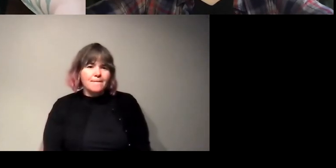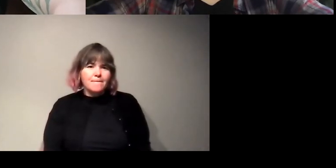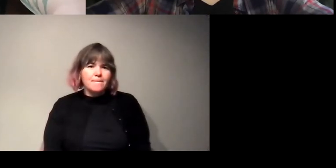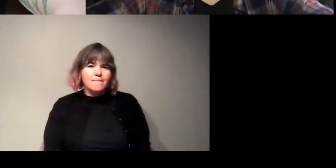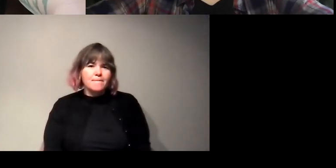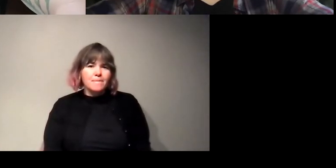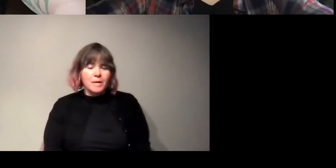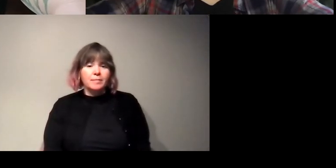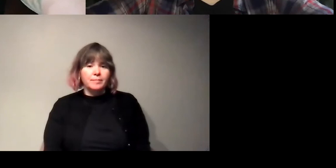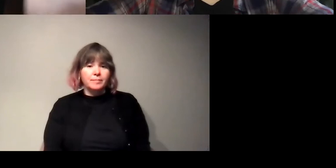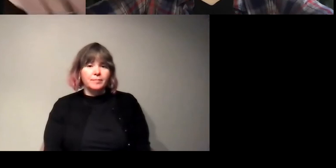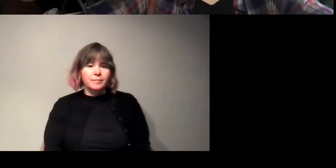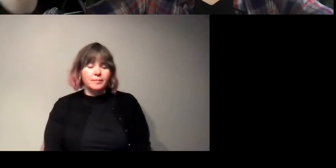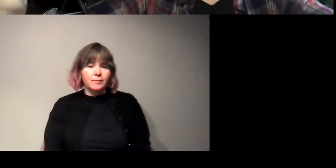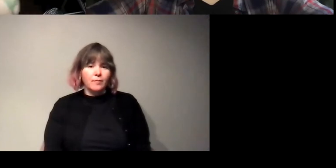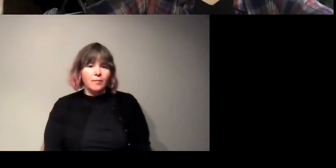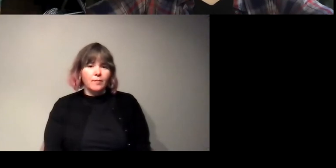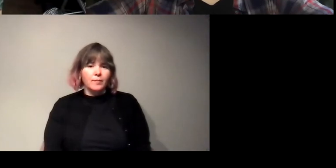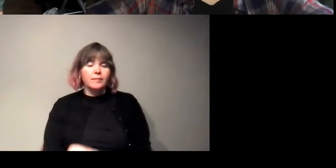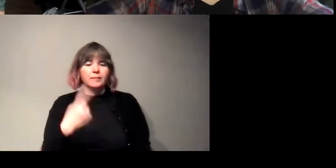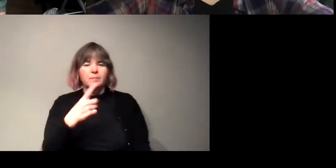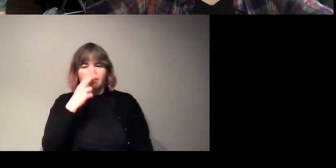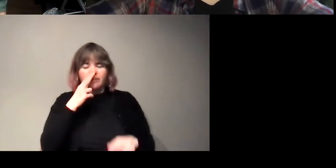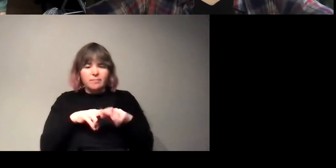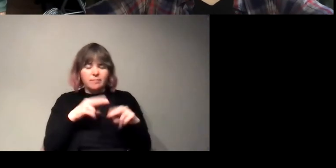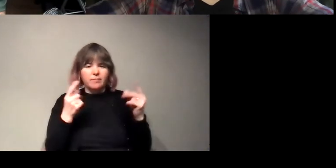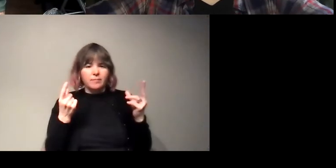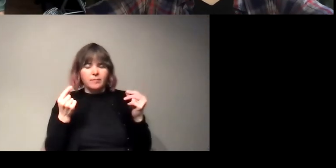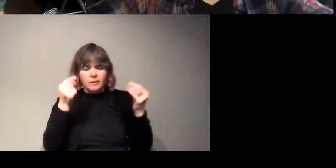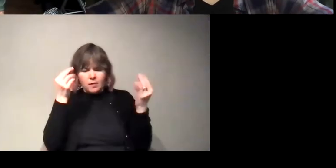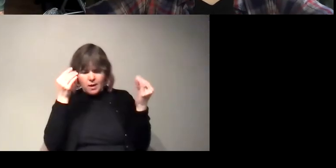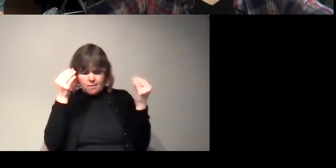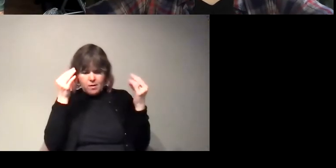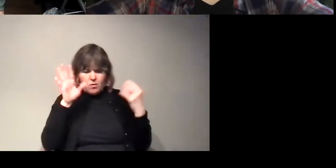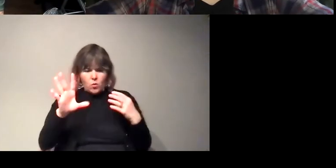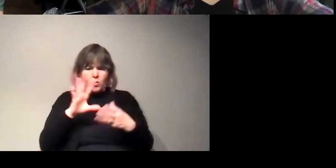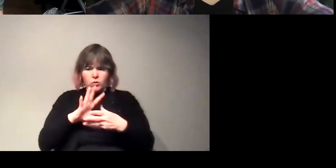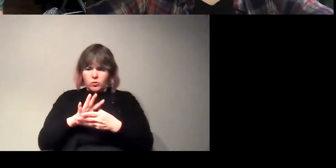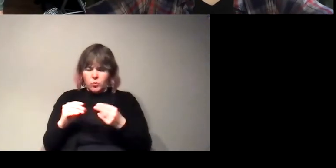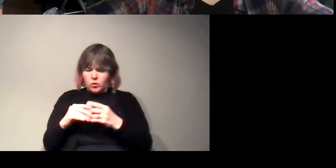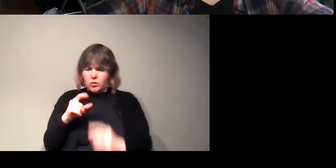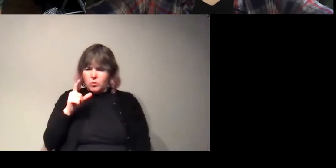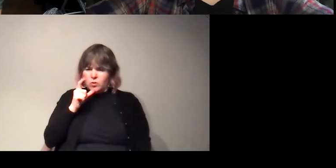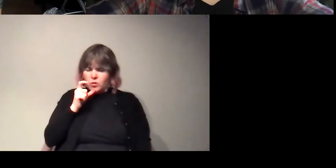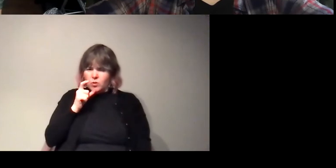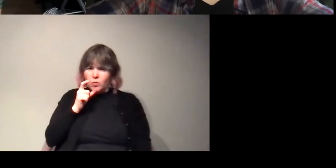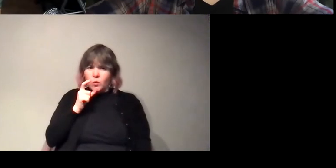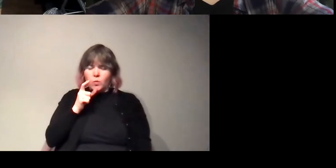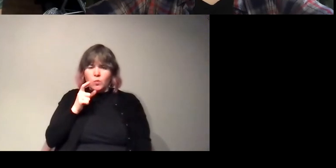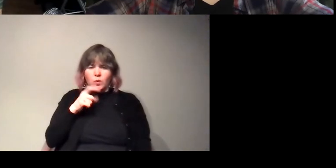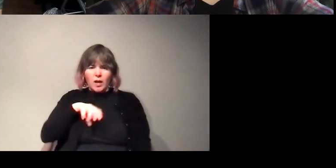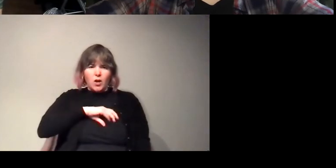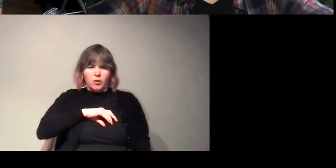But yeah, something that's fun to do is to think about your story and who's the main character